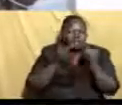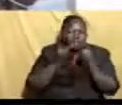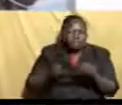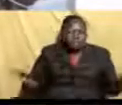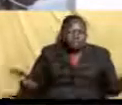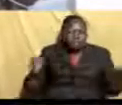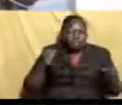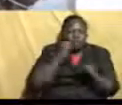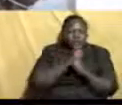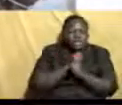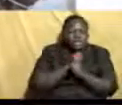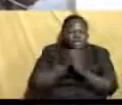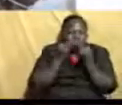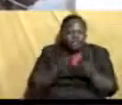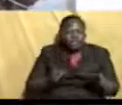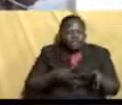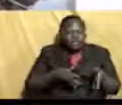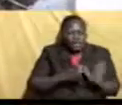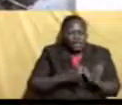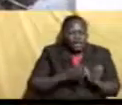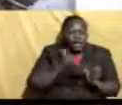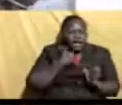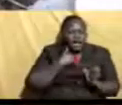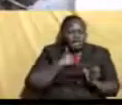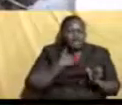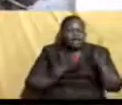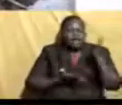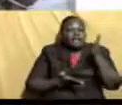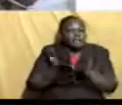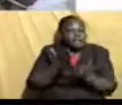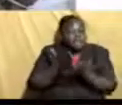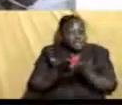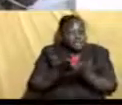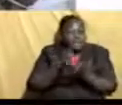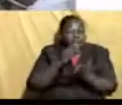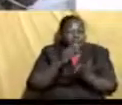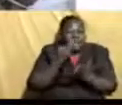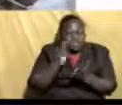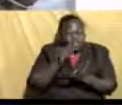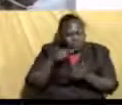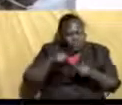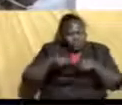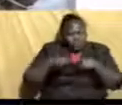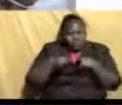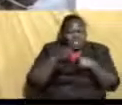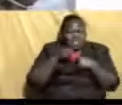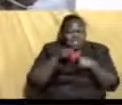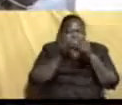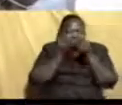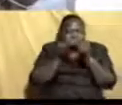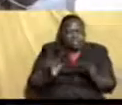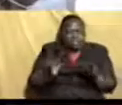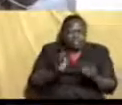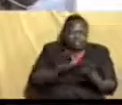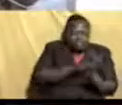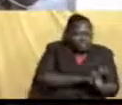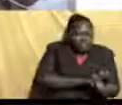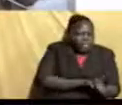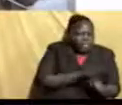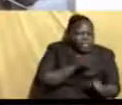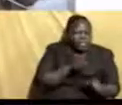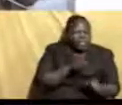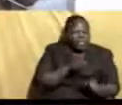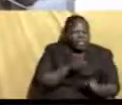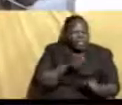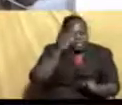in official capacity have been immunized against liability. That is to say that if you feel that this official violated the constitution and